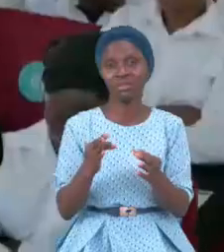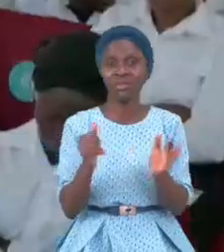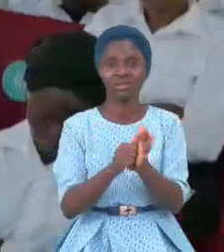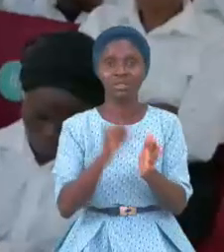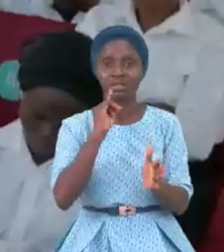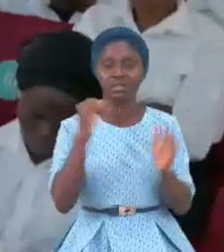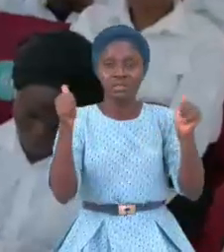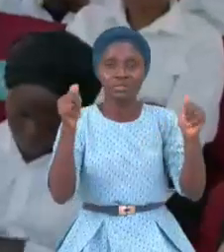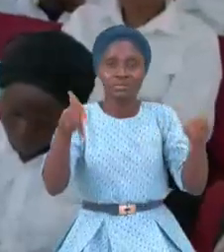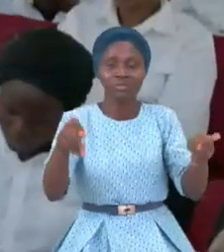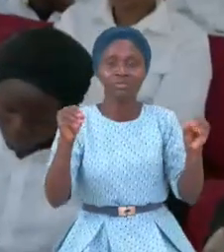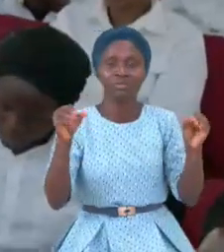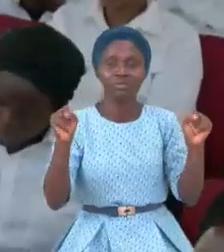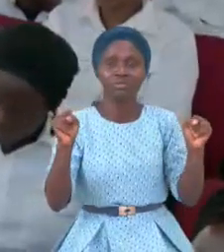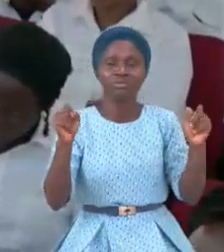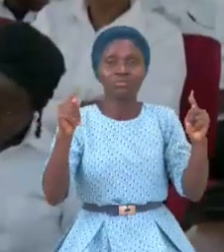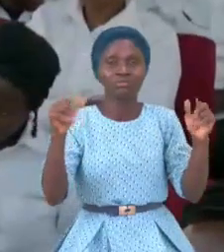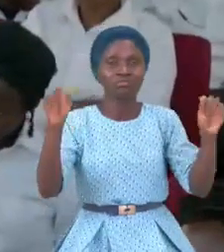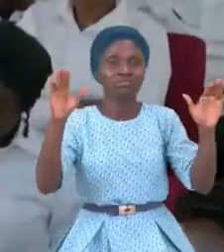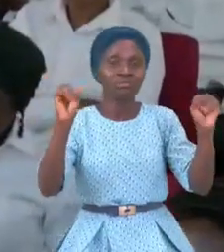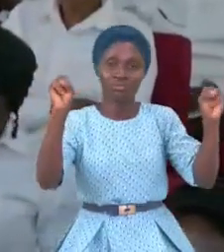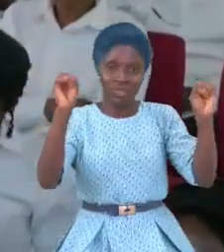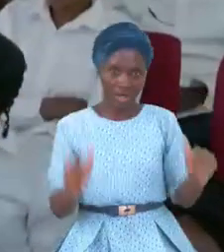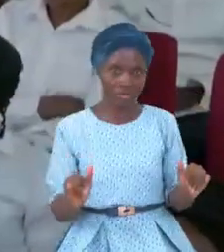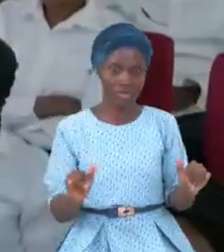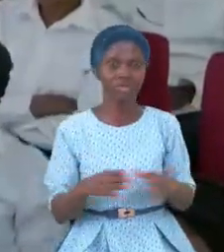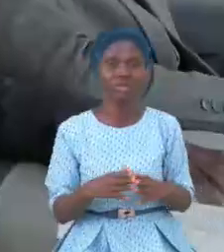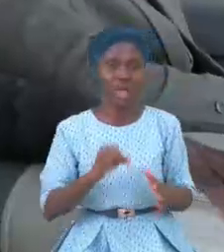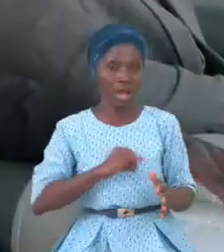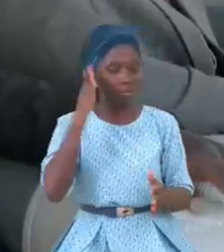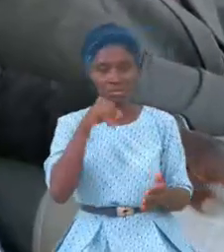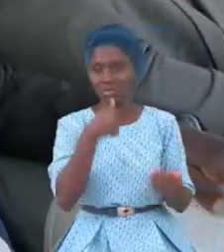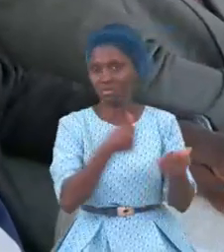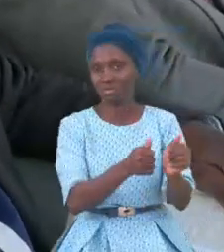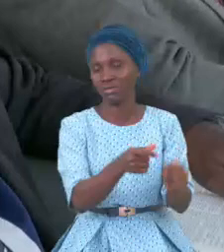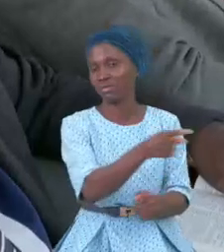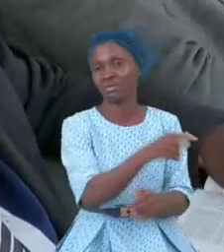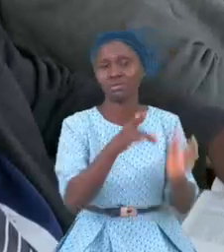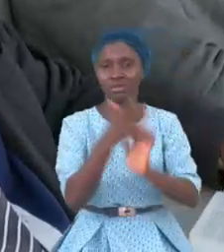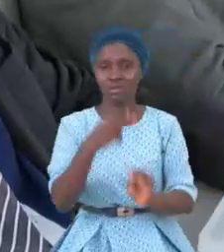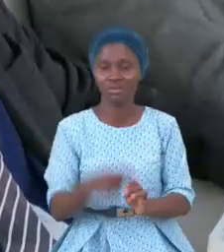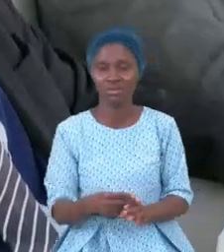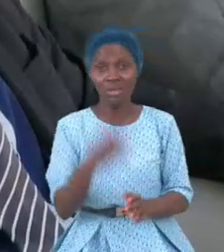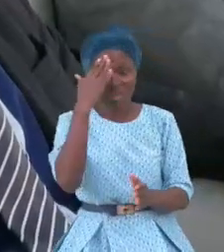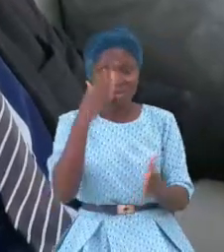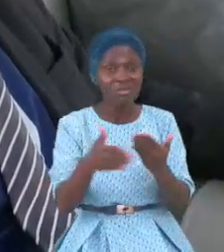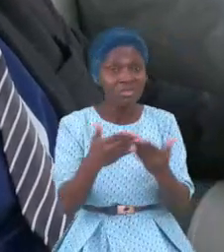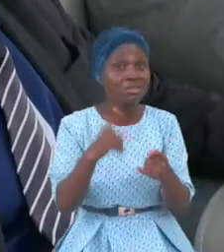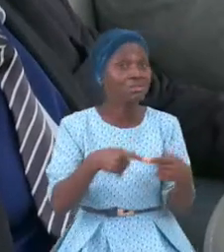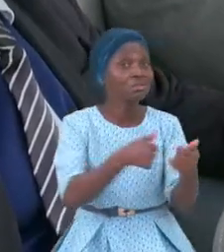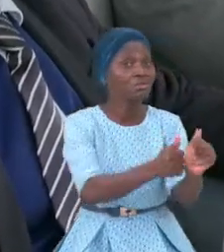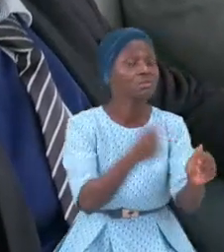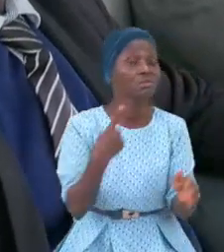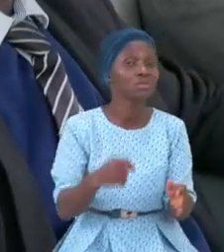apostates. I will not follow the apostates. You know, it's easy to follow the apostates, because those